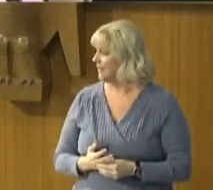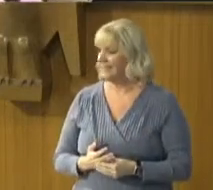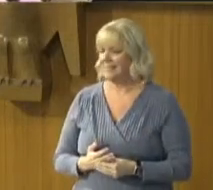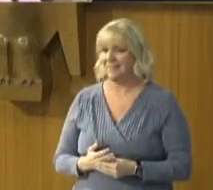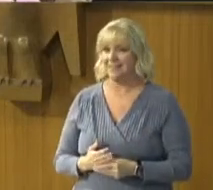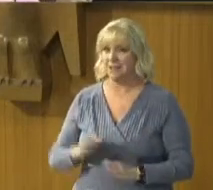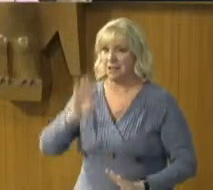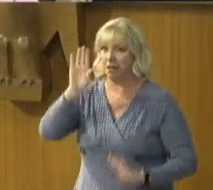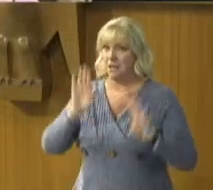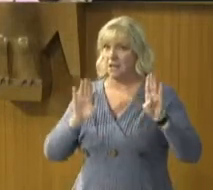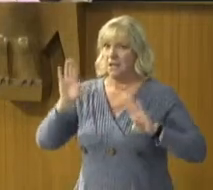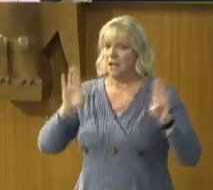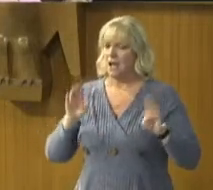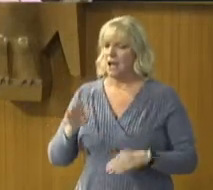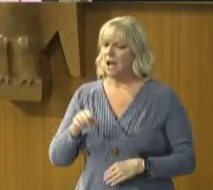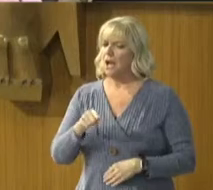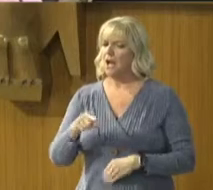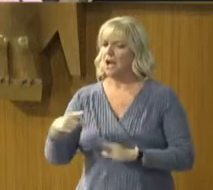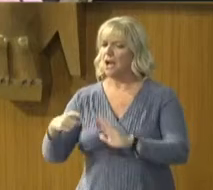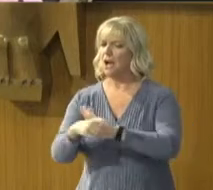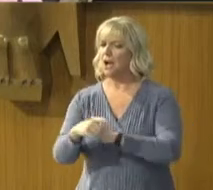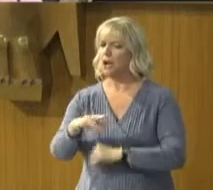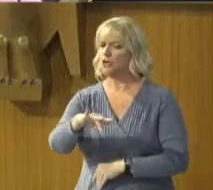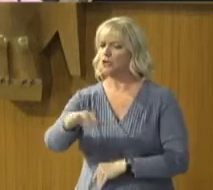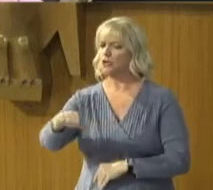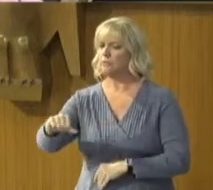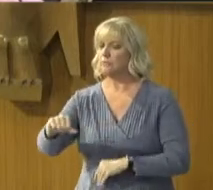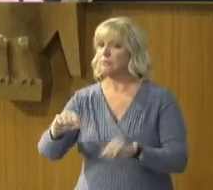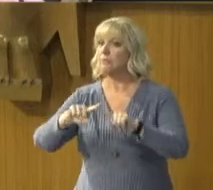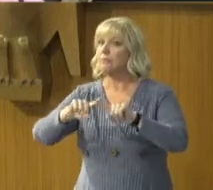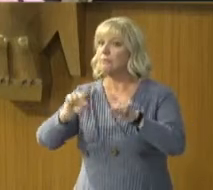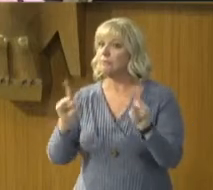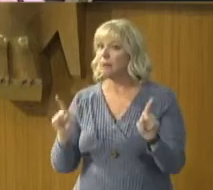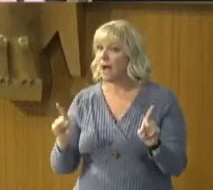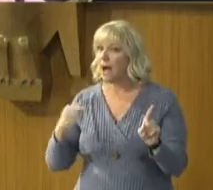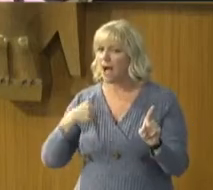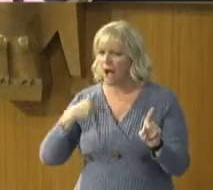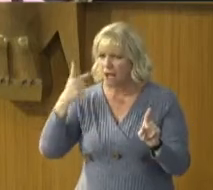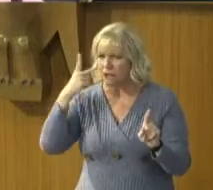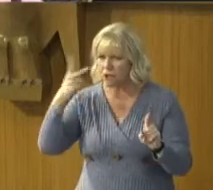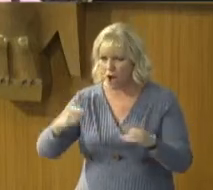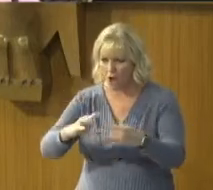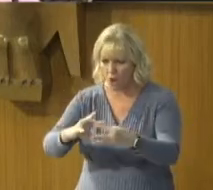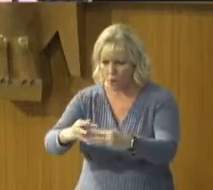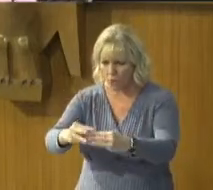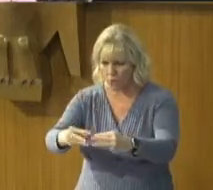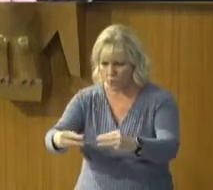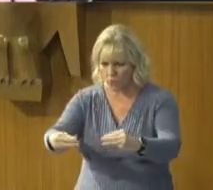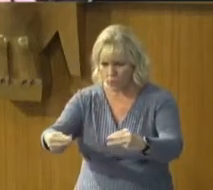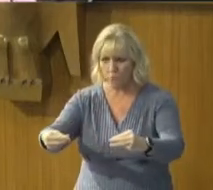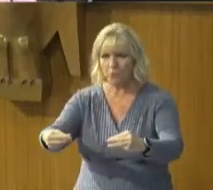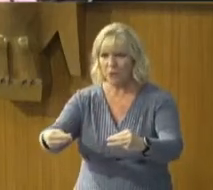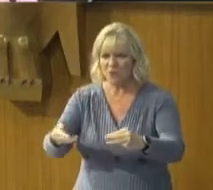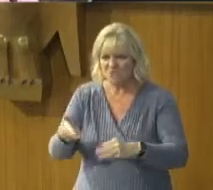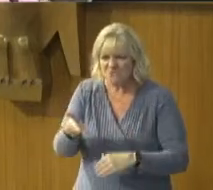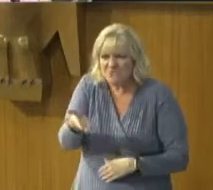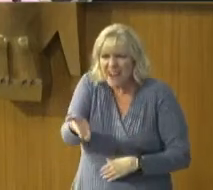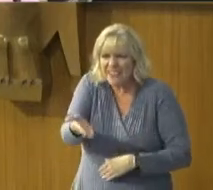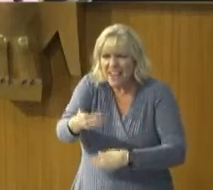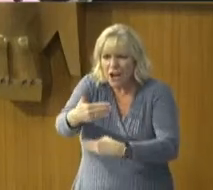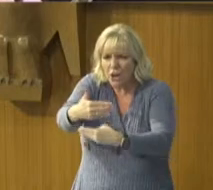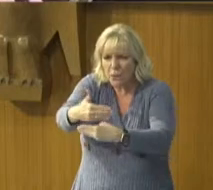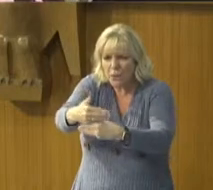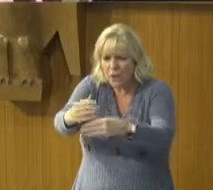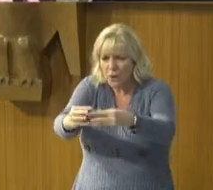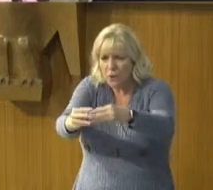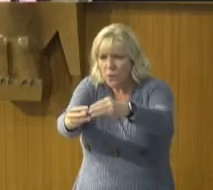Well, I didn't see him. I did see, though, this chrysalis that was hanging from a